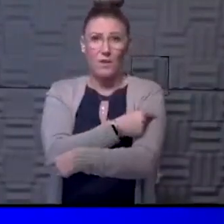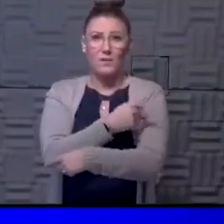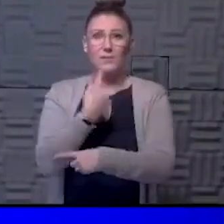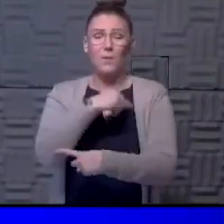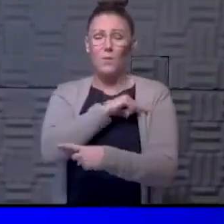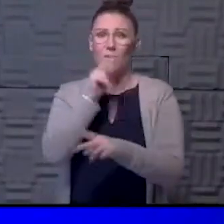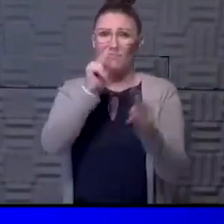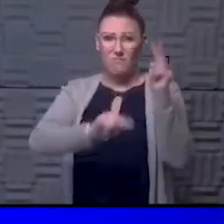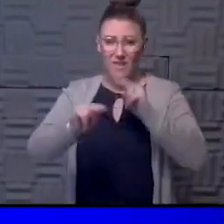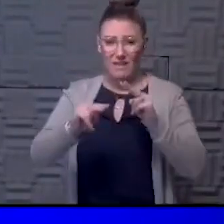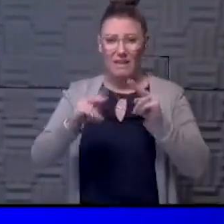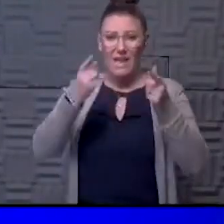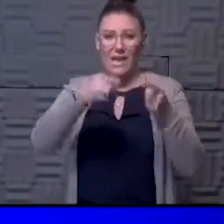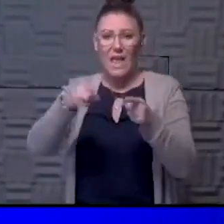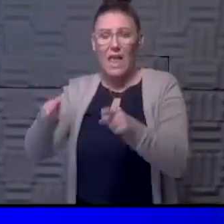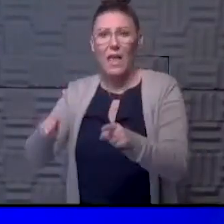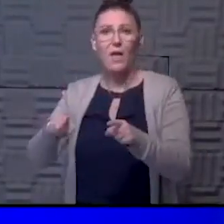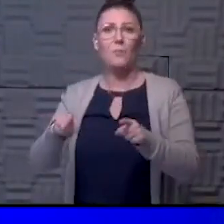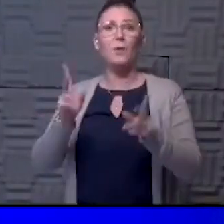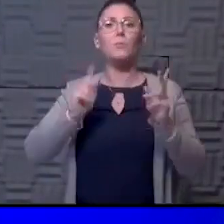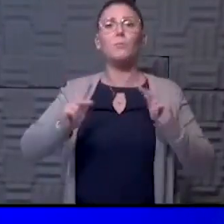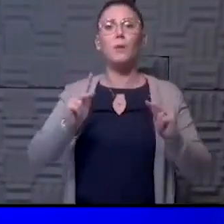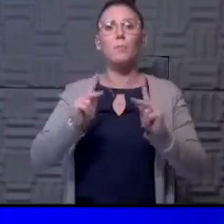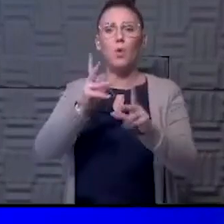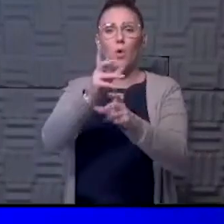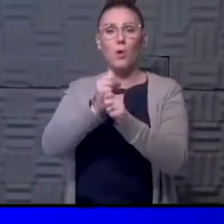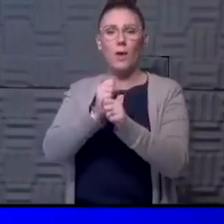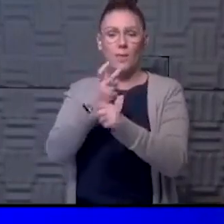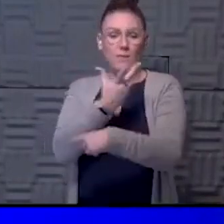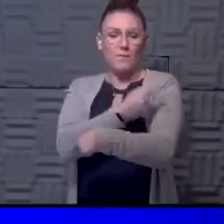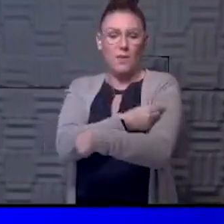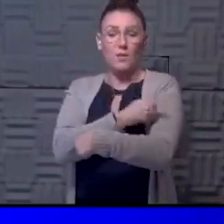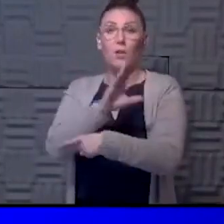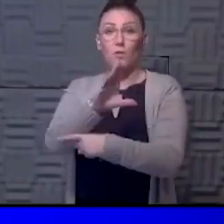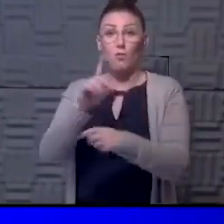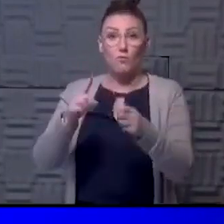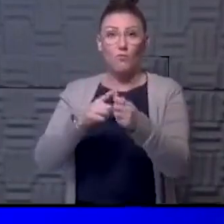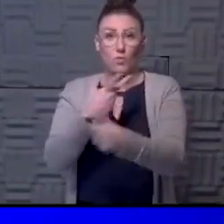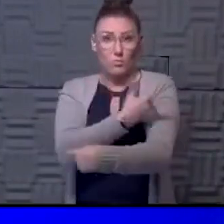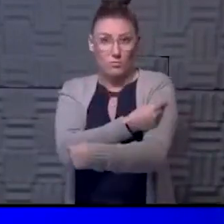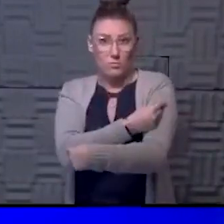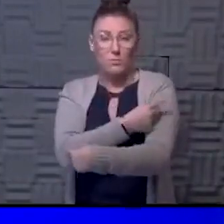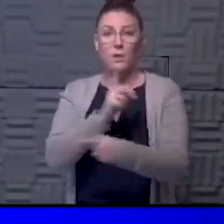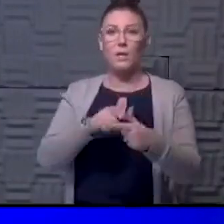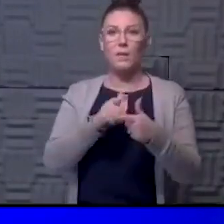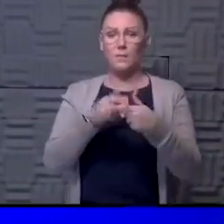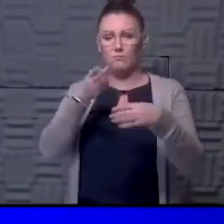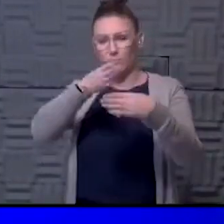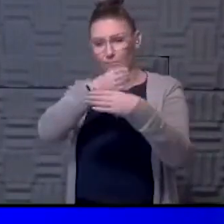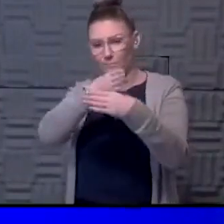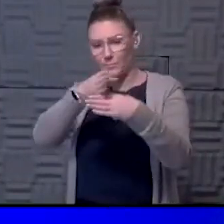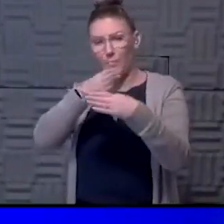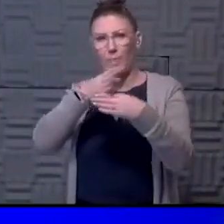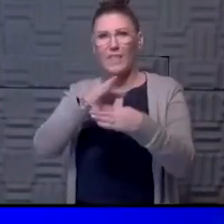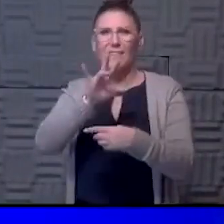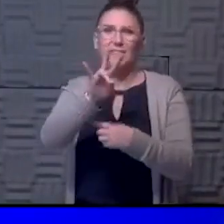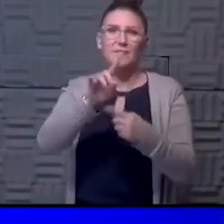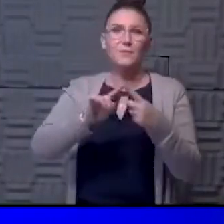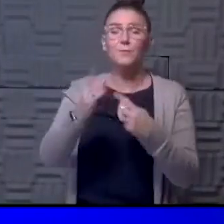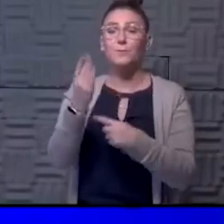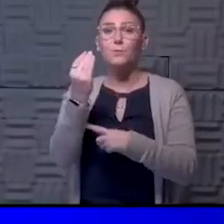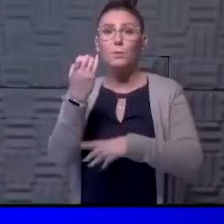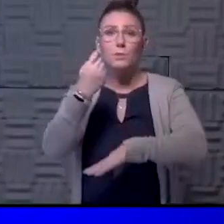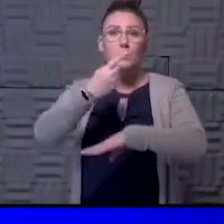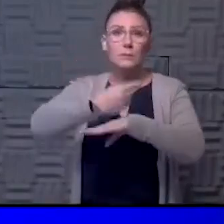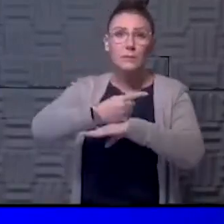the studies, and they were looking at people who were getting the vaccination, especially their first dose, and then within that 7 or 14